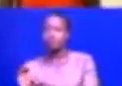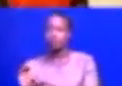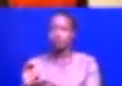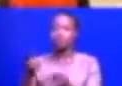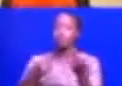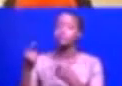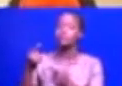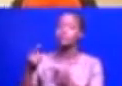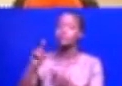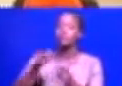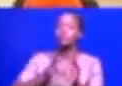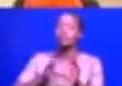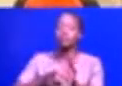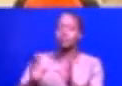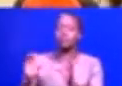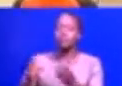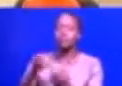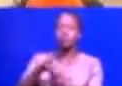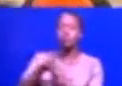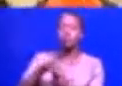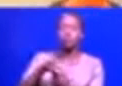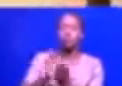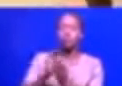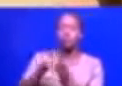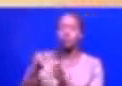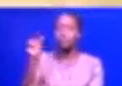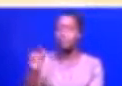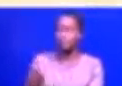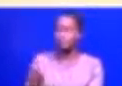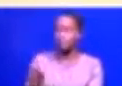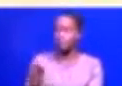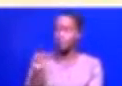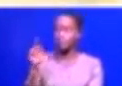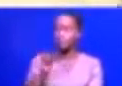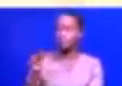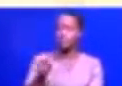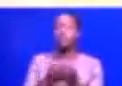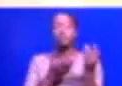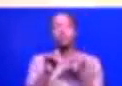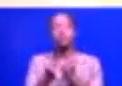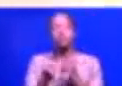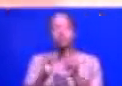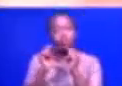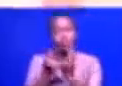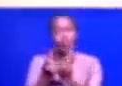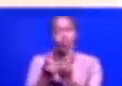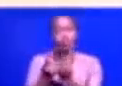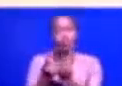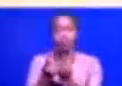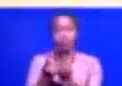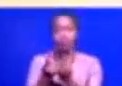outright participants in our club championships within the region. And therefore, we expect that the teams that make